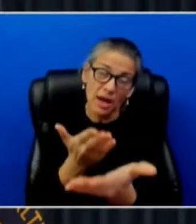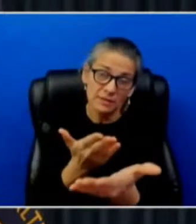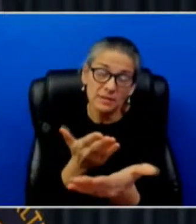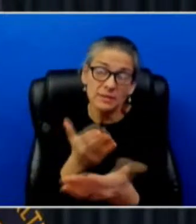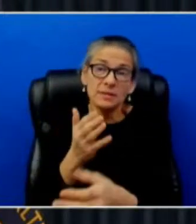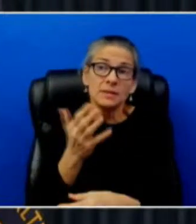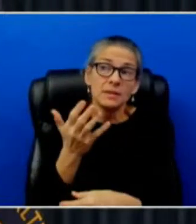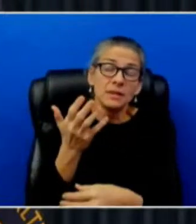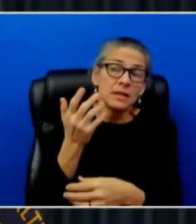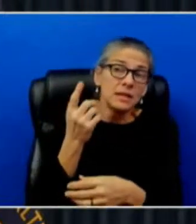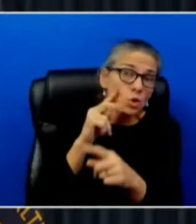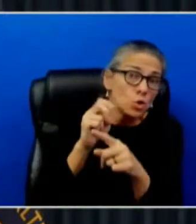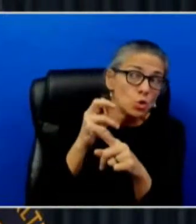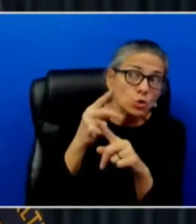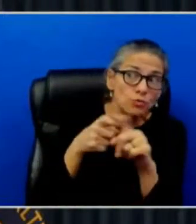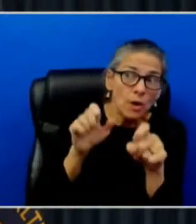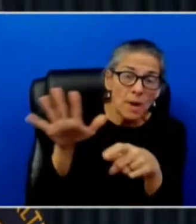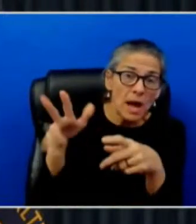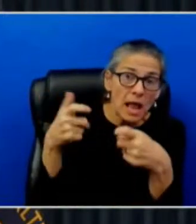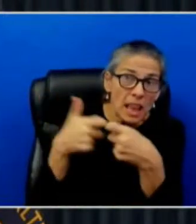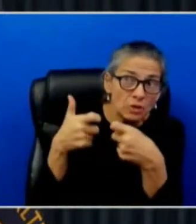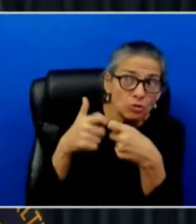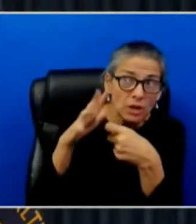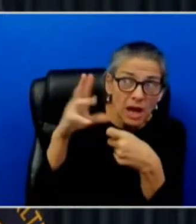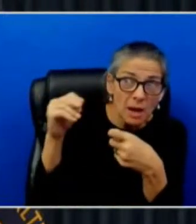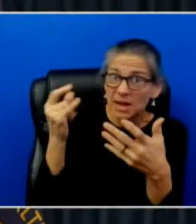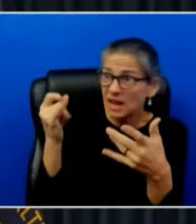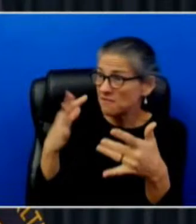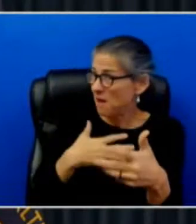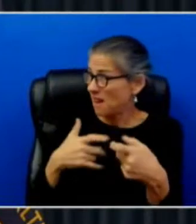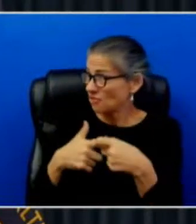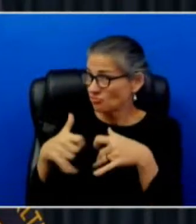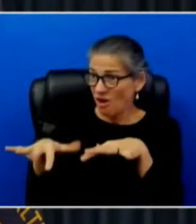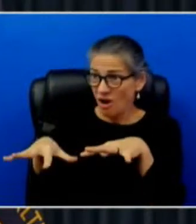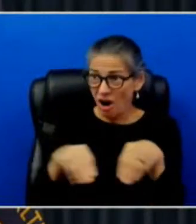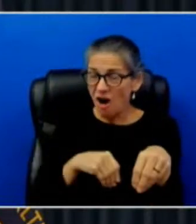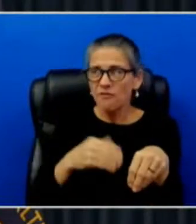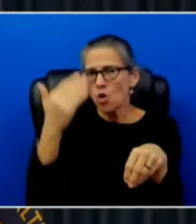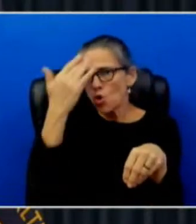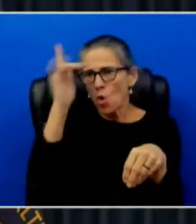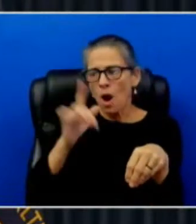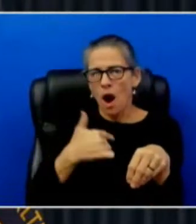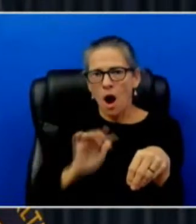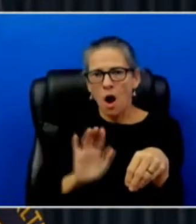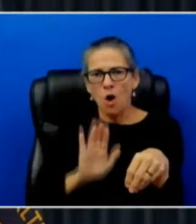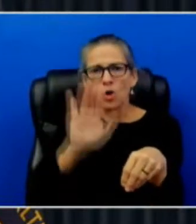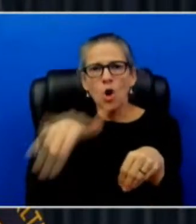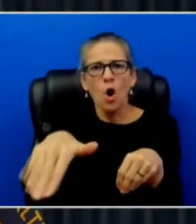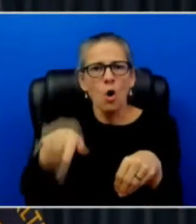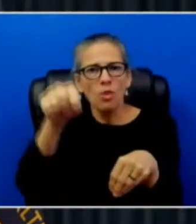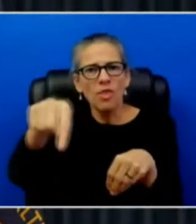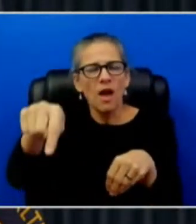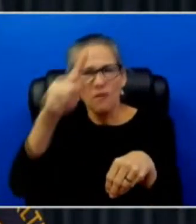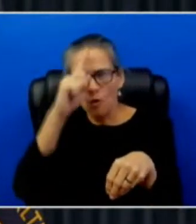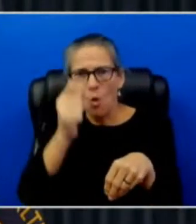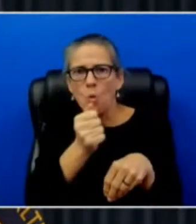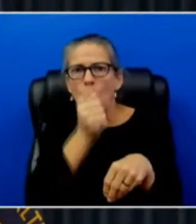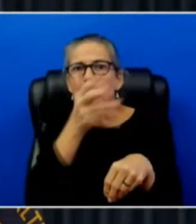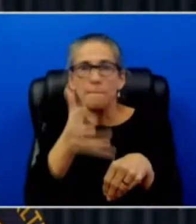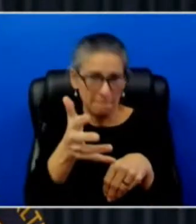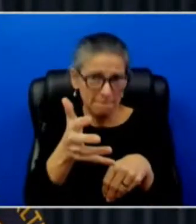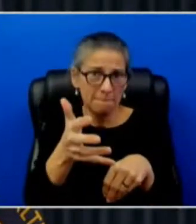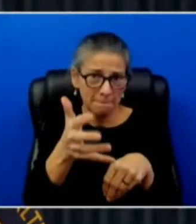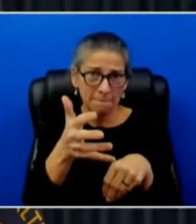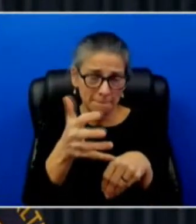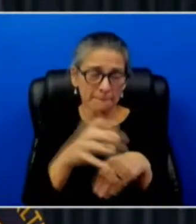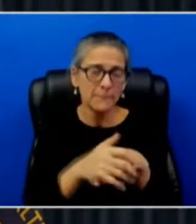also know where you can go to stay warm. As far as the roads go, many areas are still dealing with a half an inch of